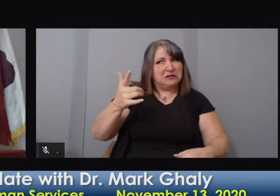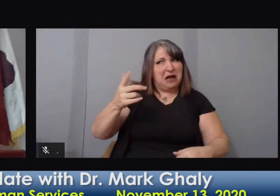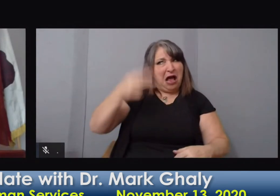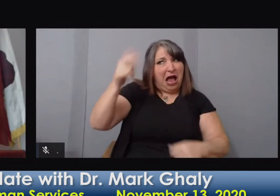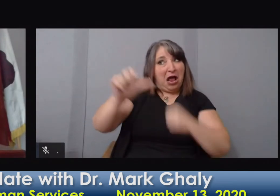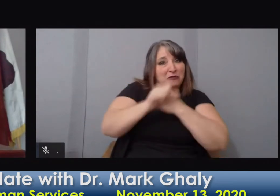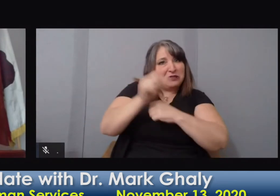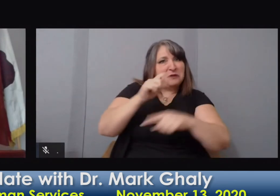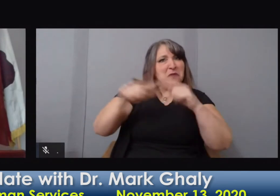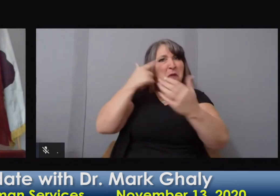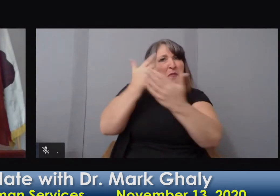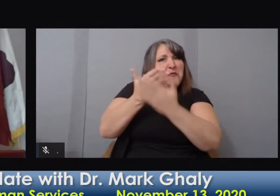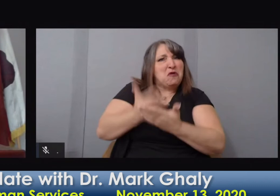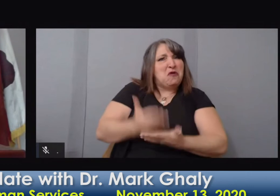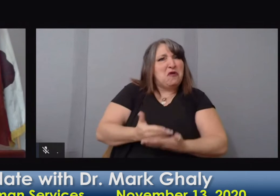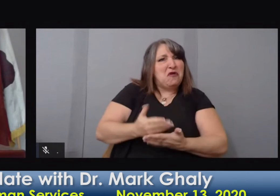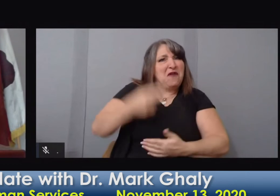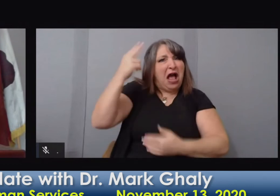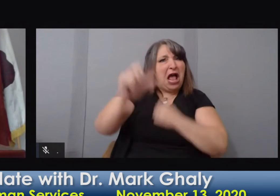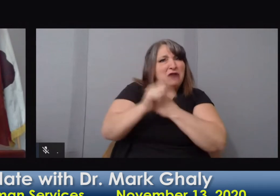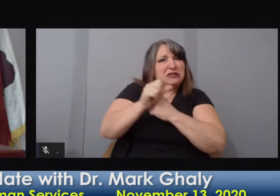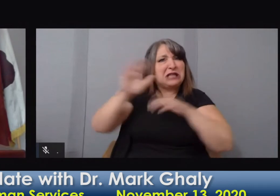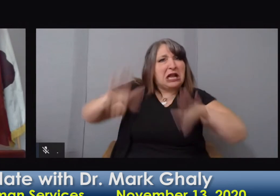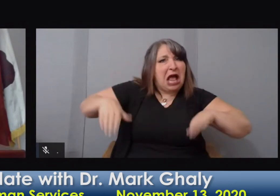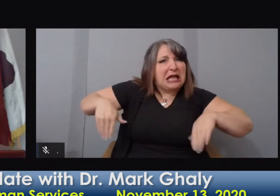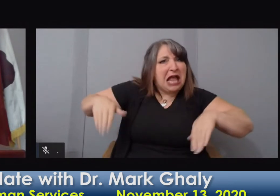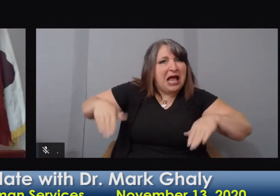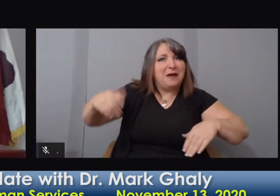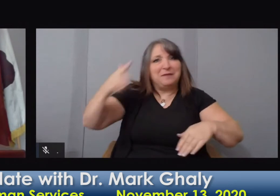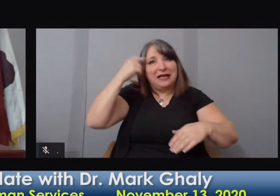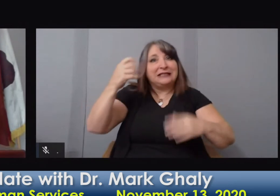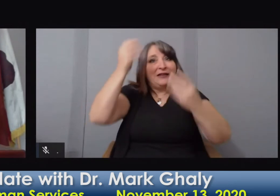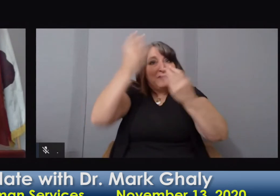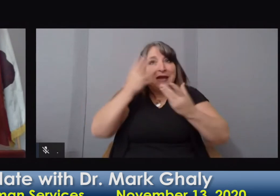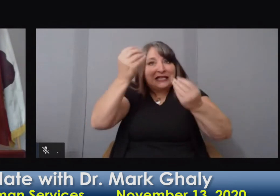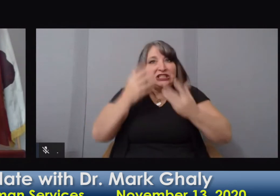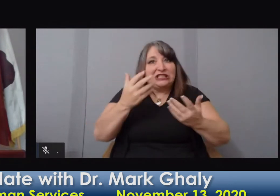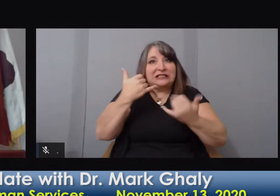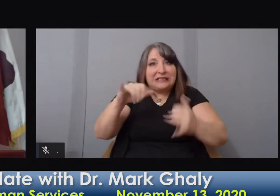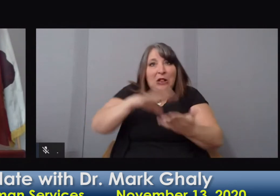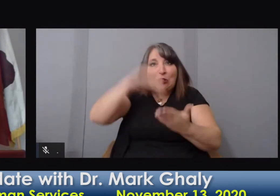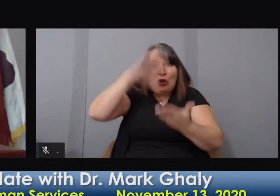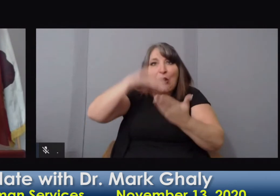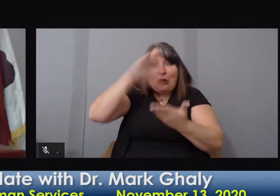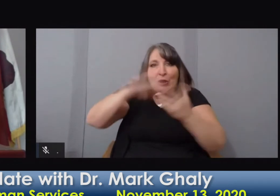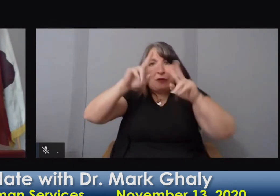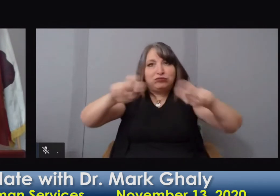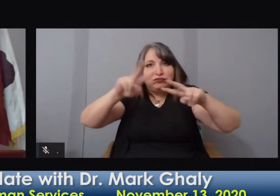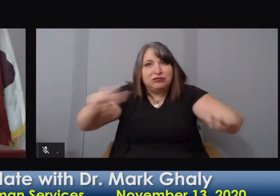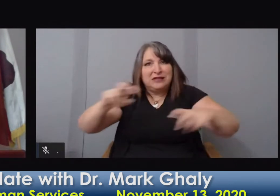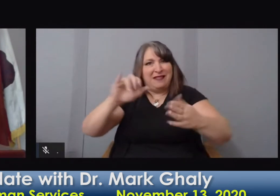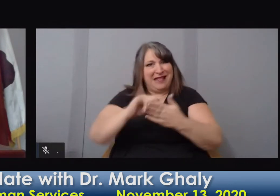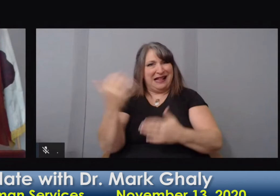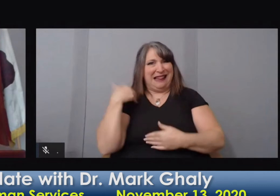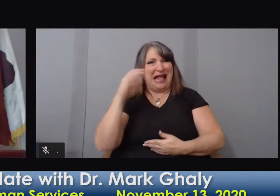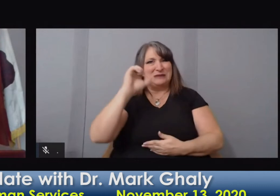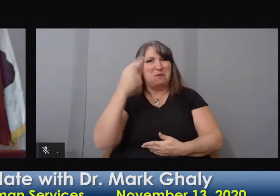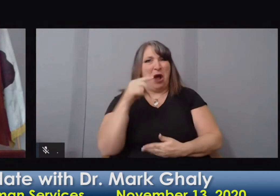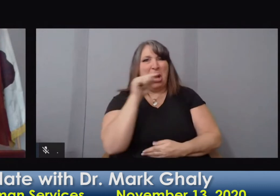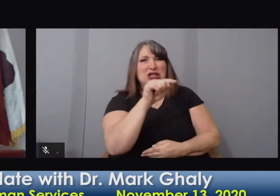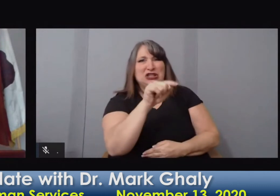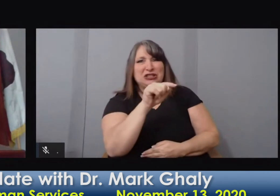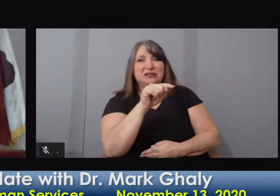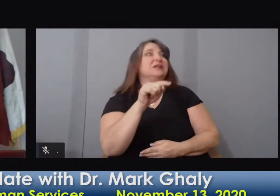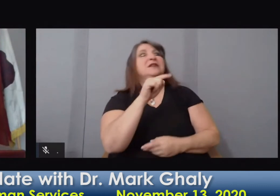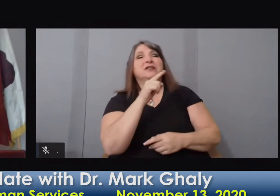still evolving. Today, we have good information about the activities that I explained earlier that create a higher